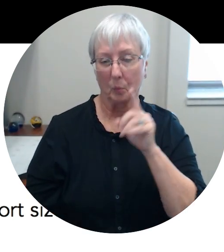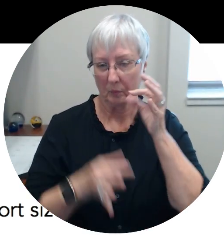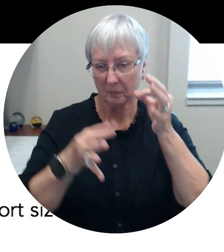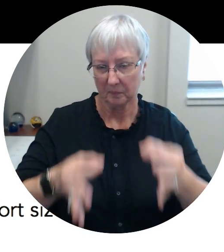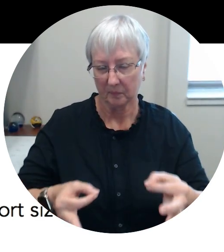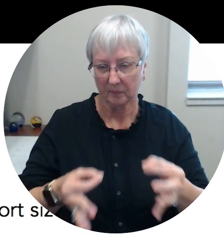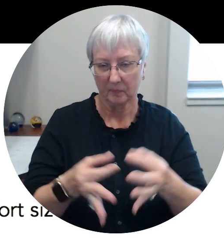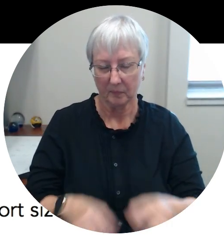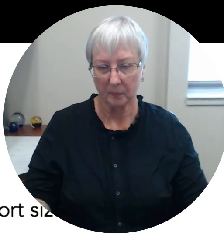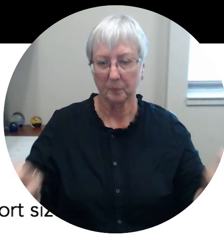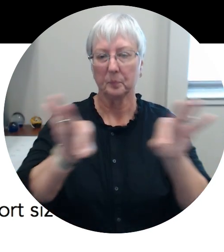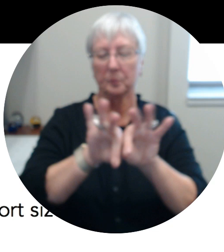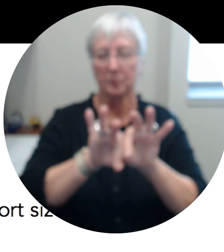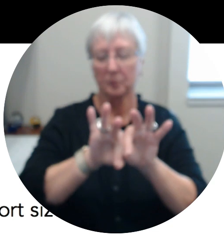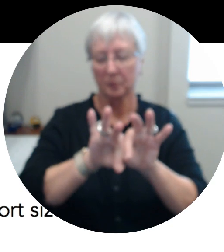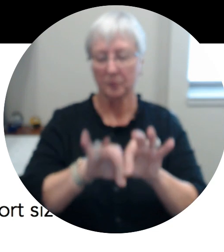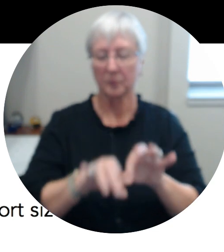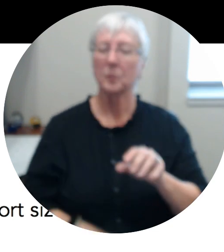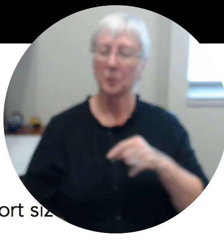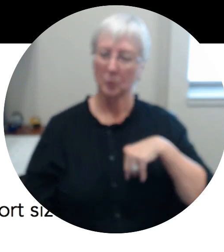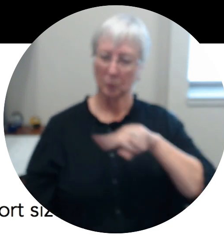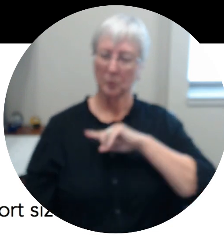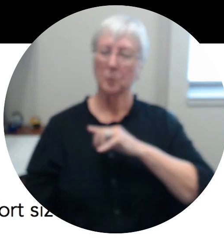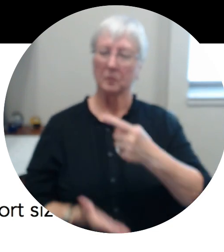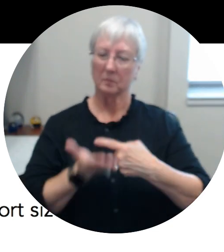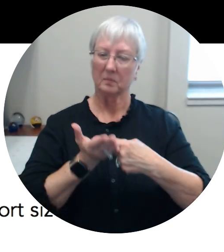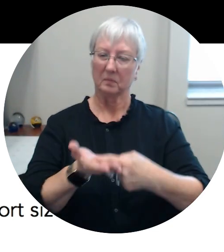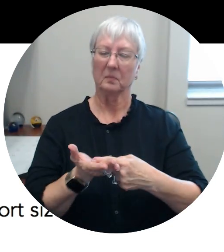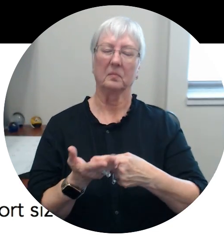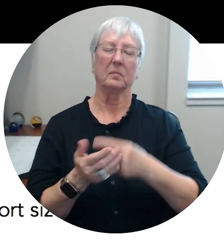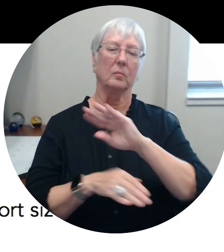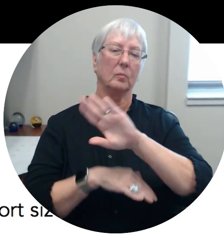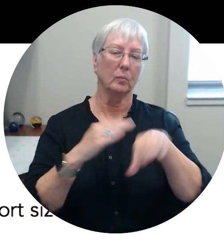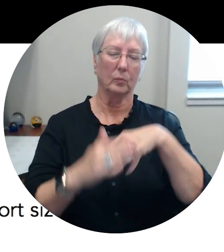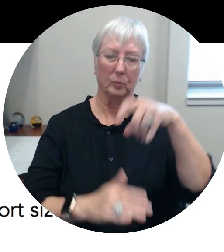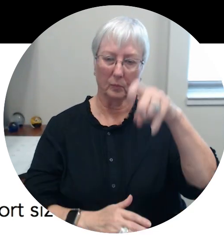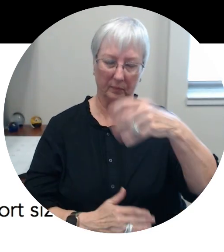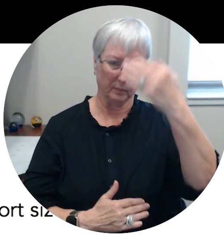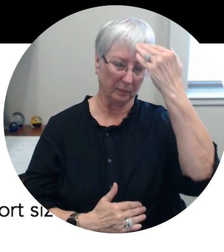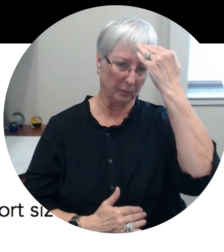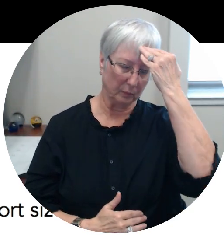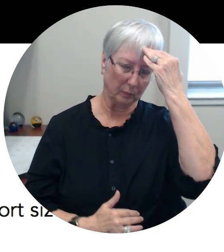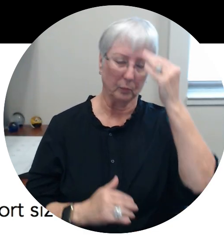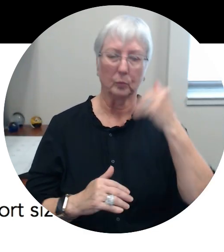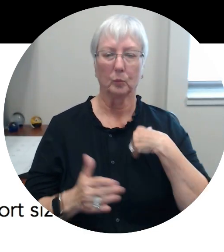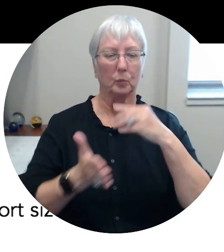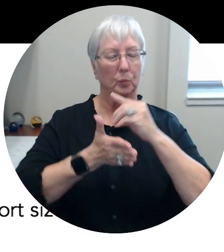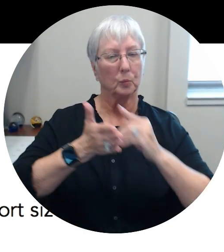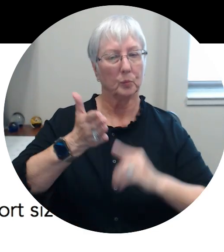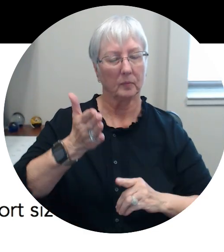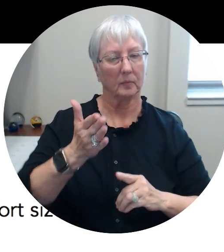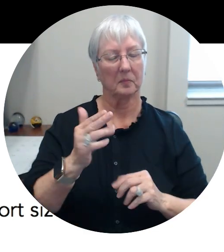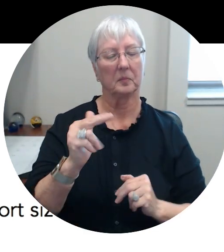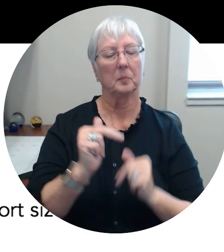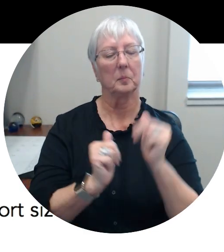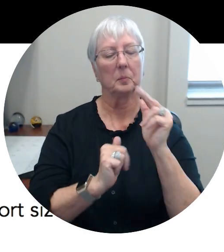we'll be covering all the things you need to know to make smart type decisions as you design and build your responsive websites.